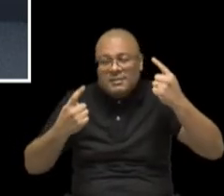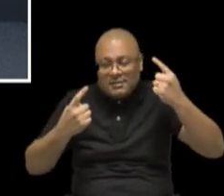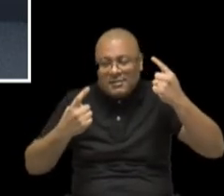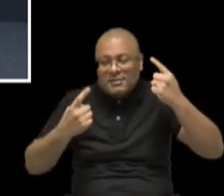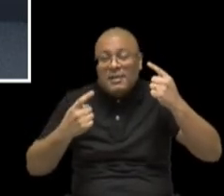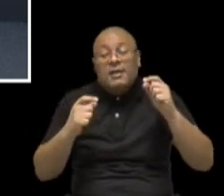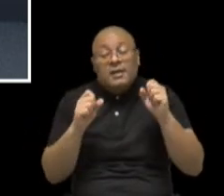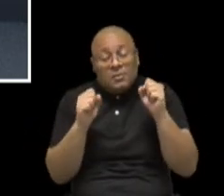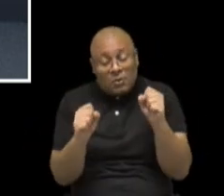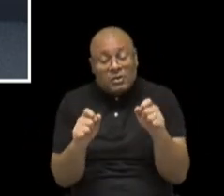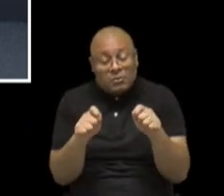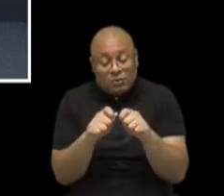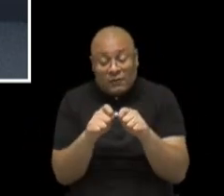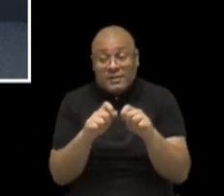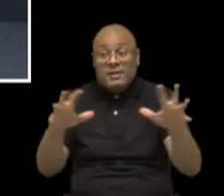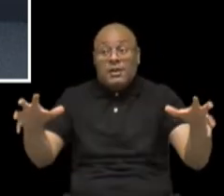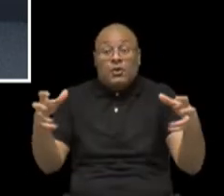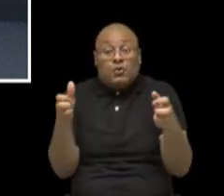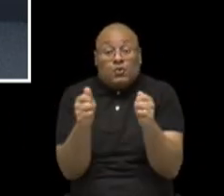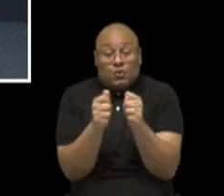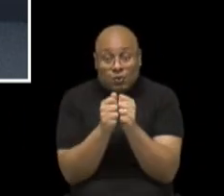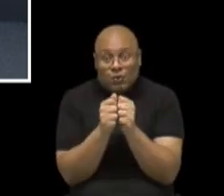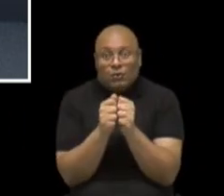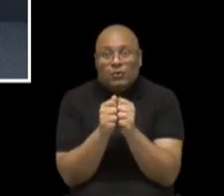came together with